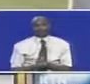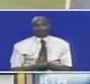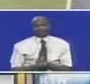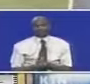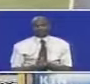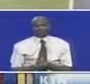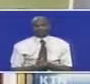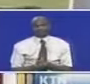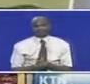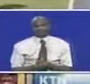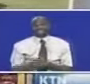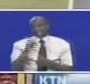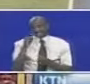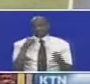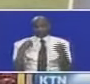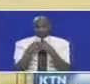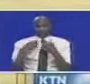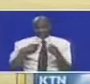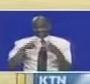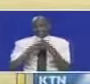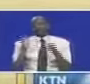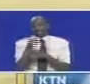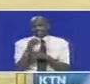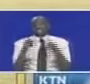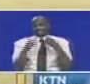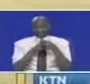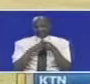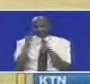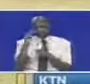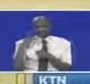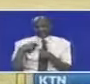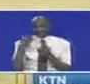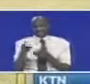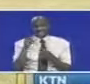The tournament tees off on Thursday at 7 a.m. at Karen Country and Golf Club.